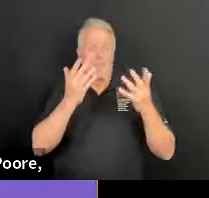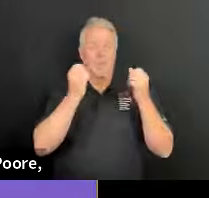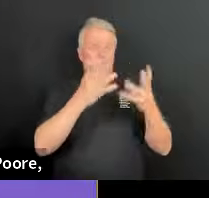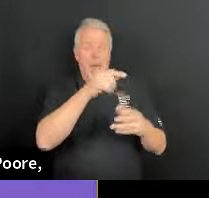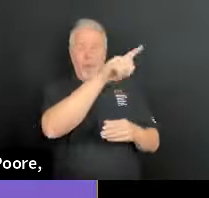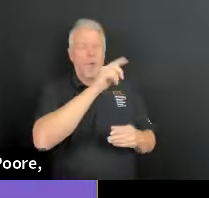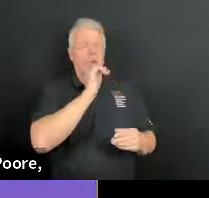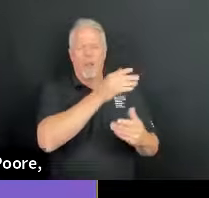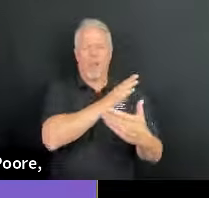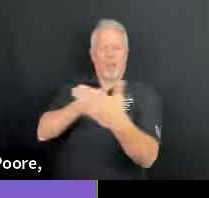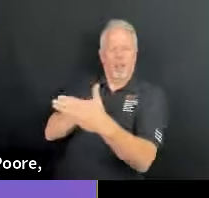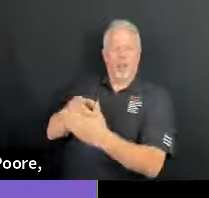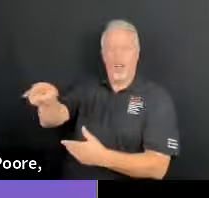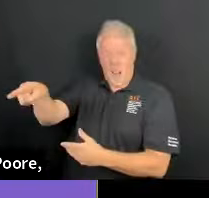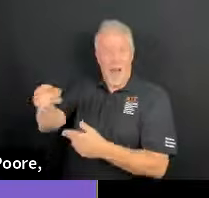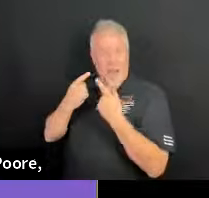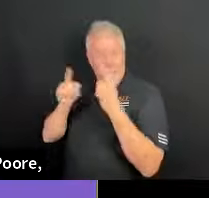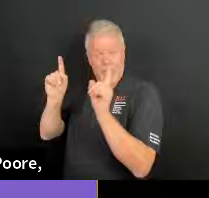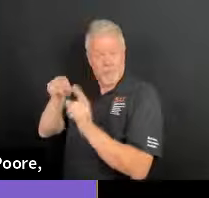and understanding and know what is out there.